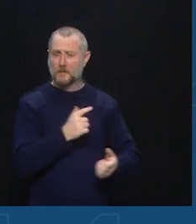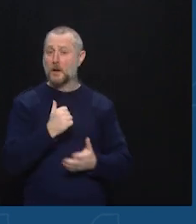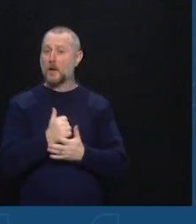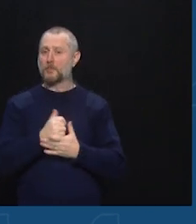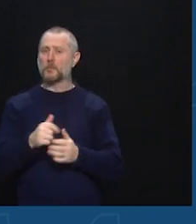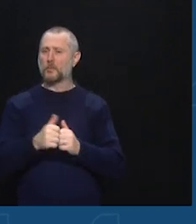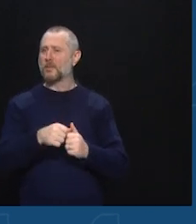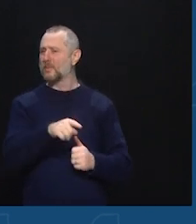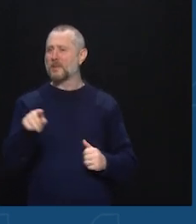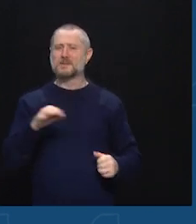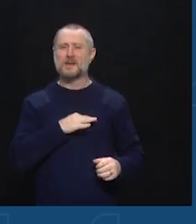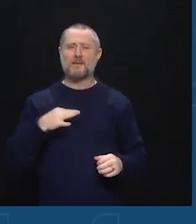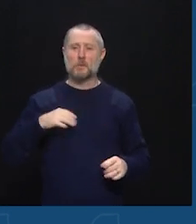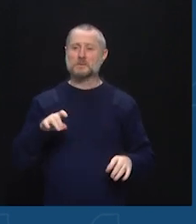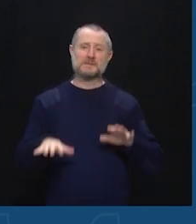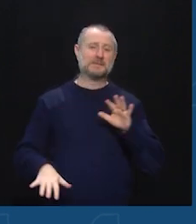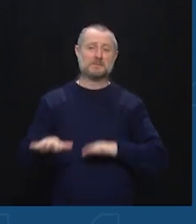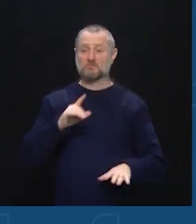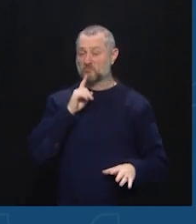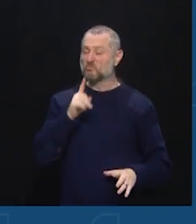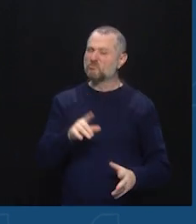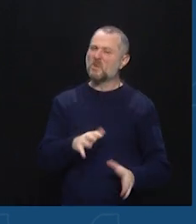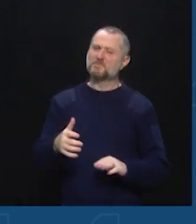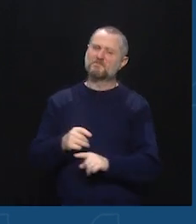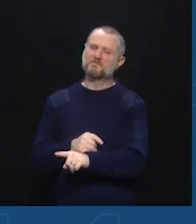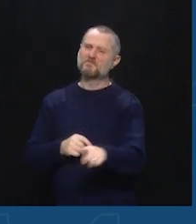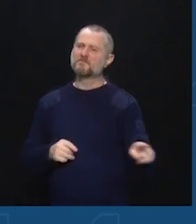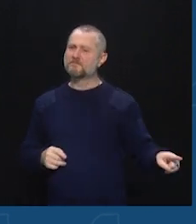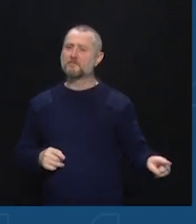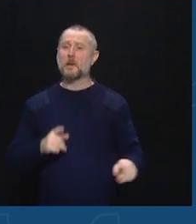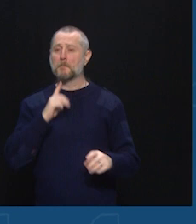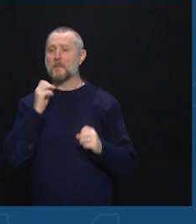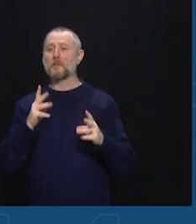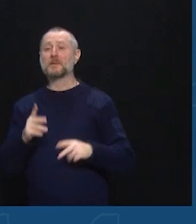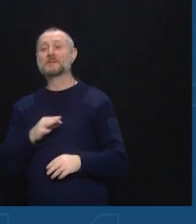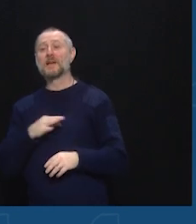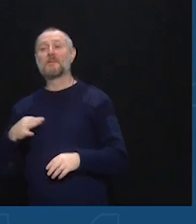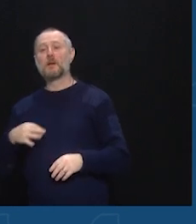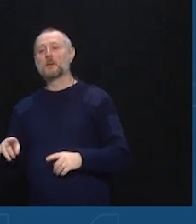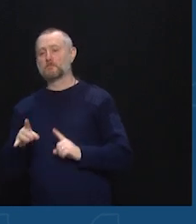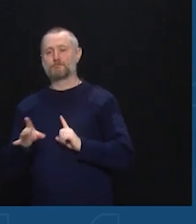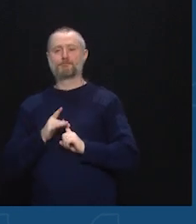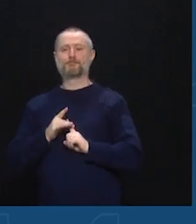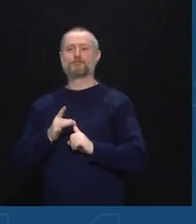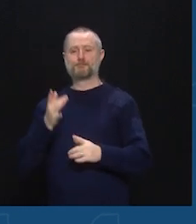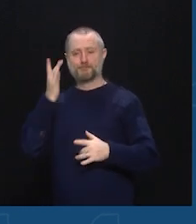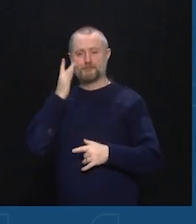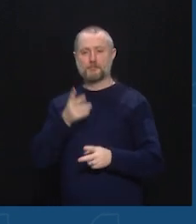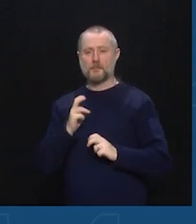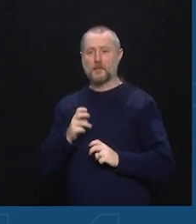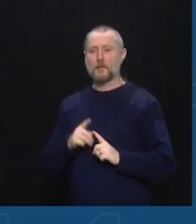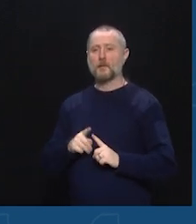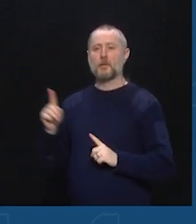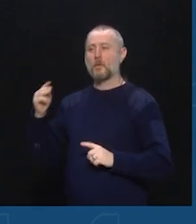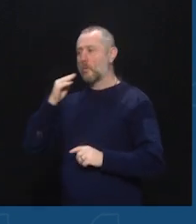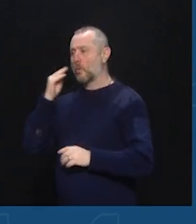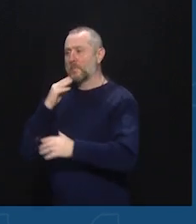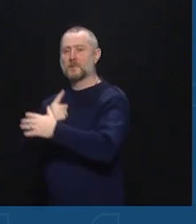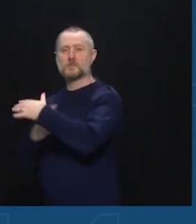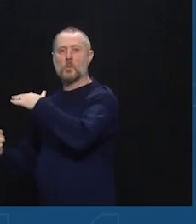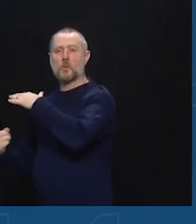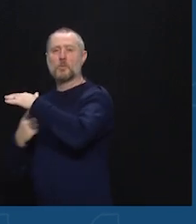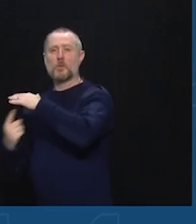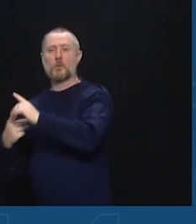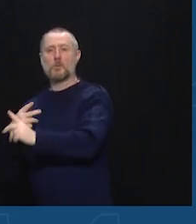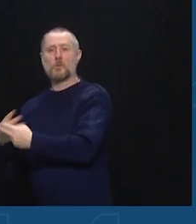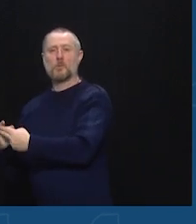is literally a crisis. So many people were sick themselves or left their careers after being under tremendous stress for the last 2 years. And so